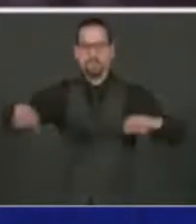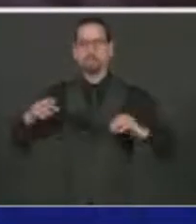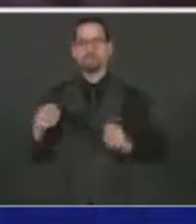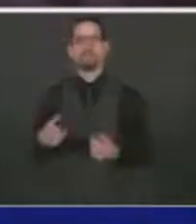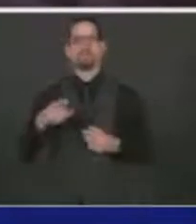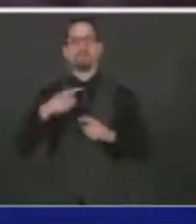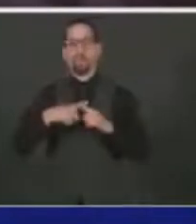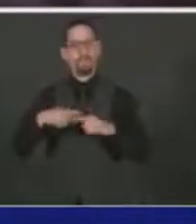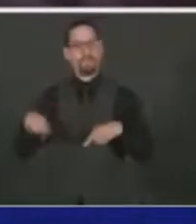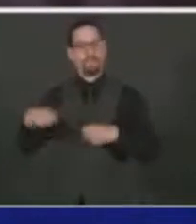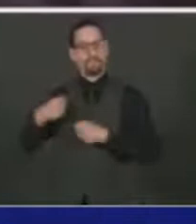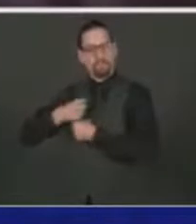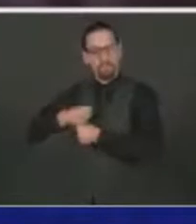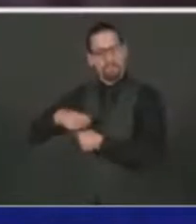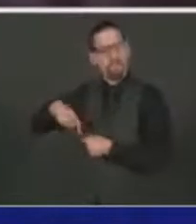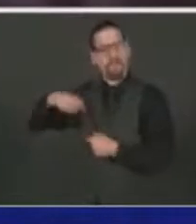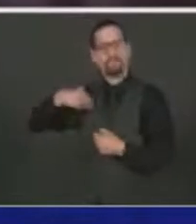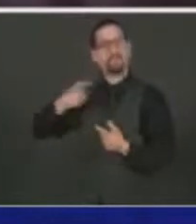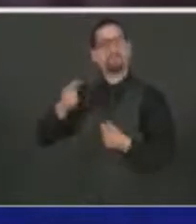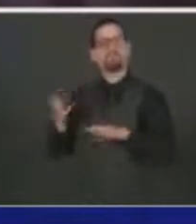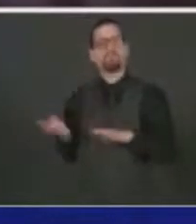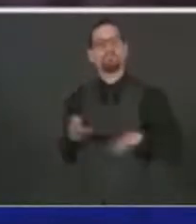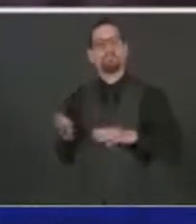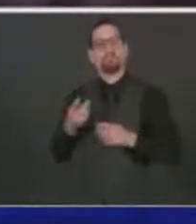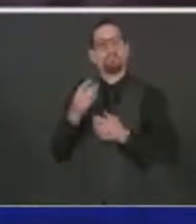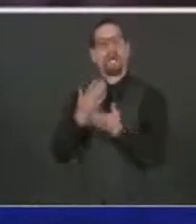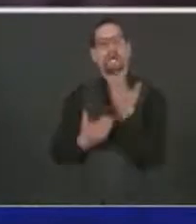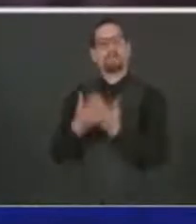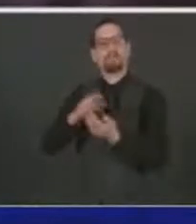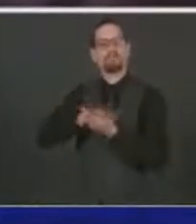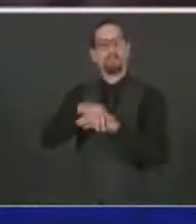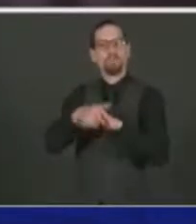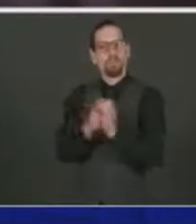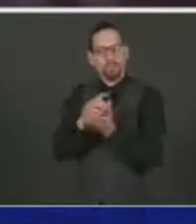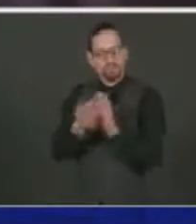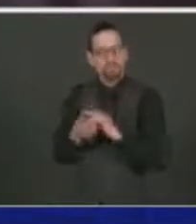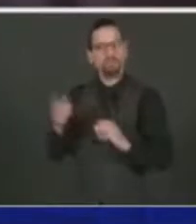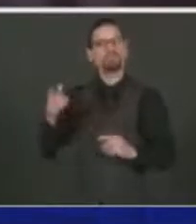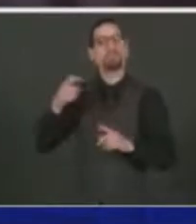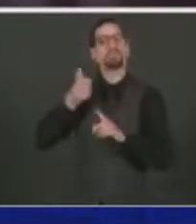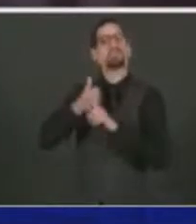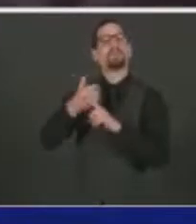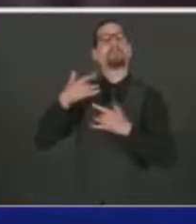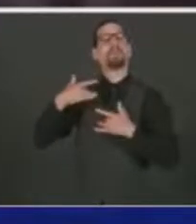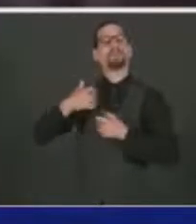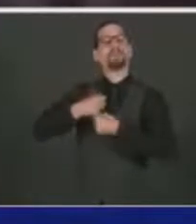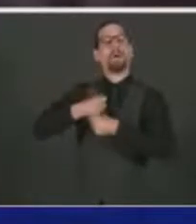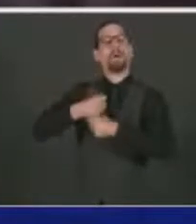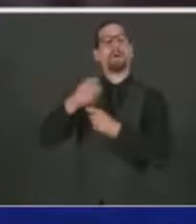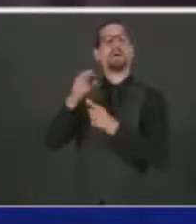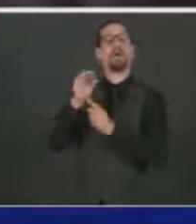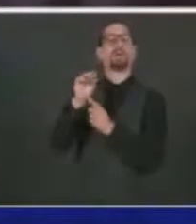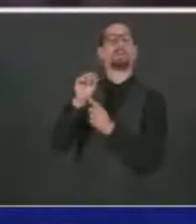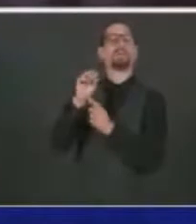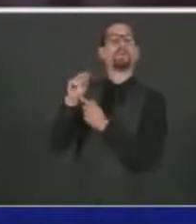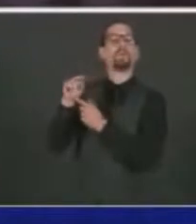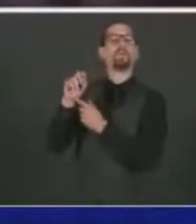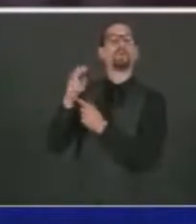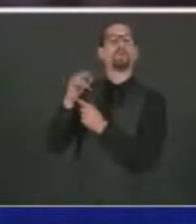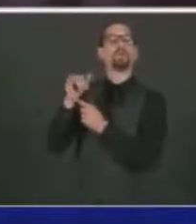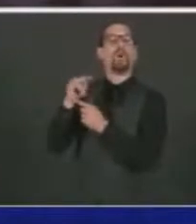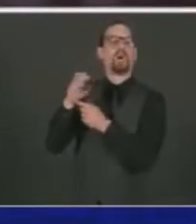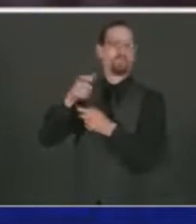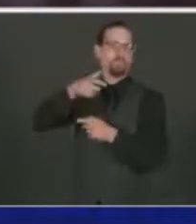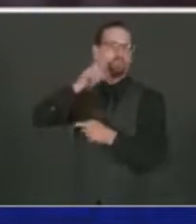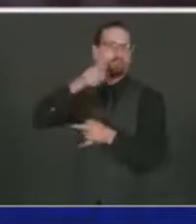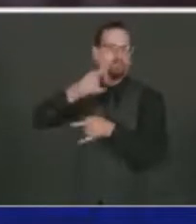in making moonshine, which turns out to be a key ingredient in hand sanitizer. So they got very creative. Now they've turned